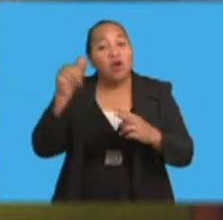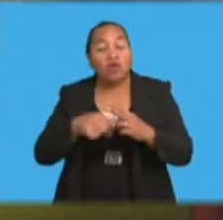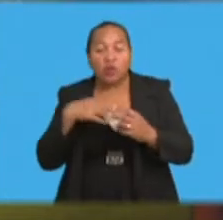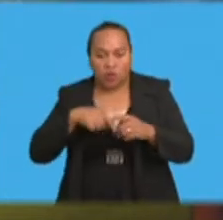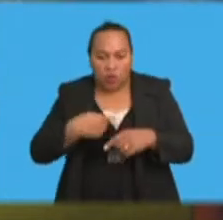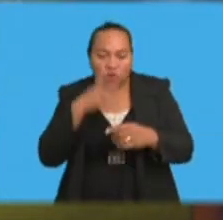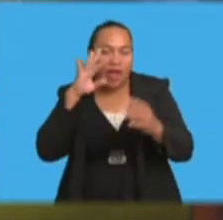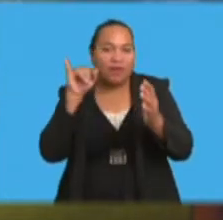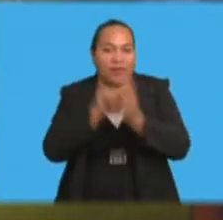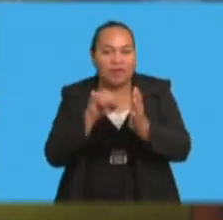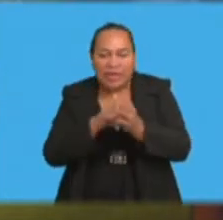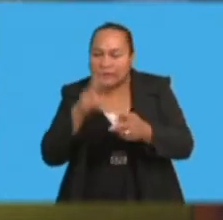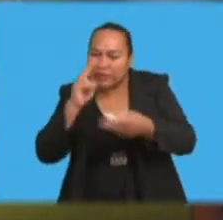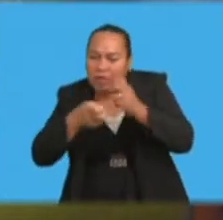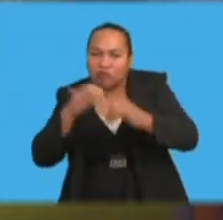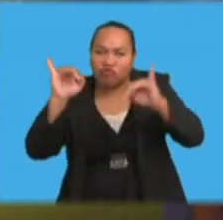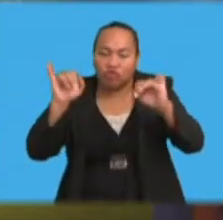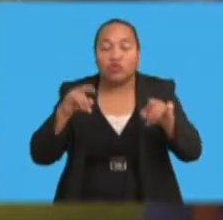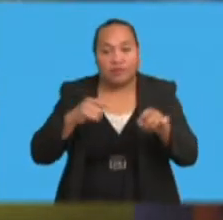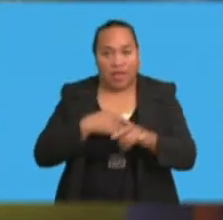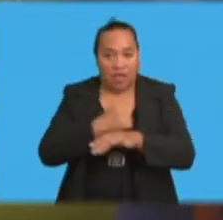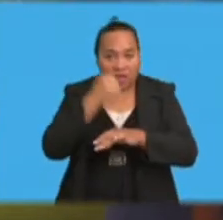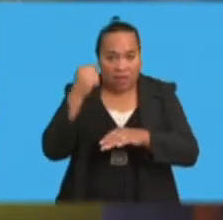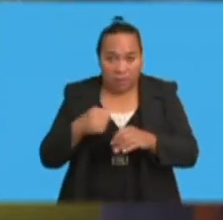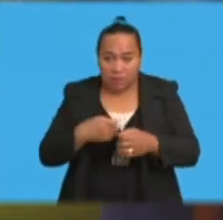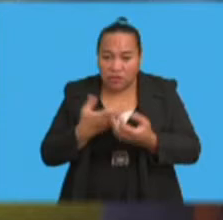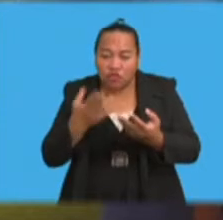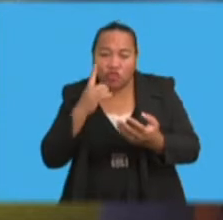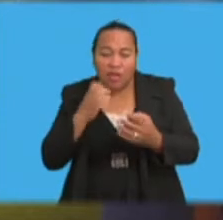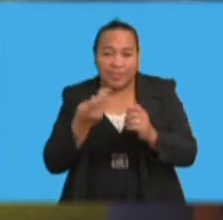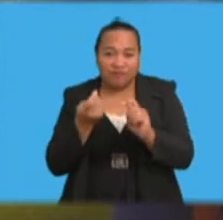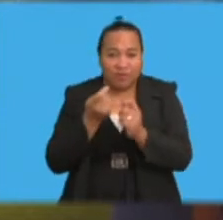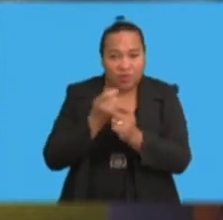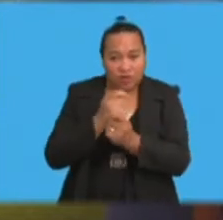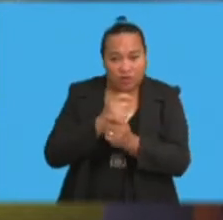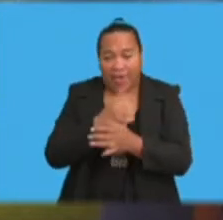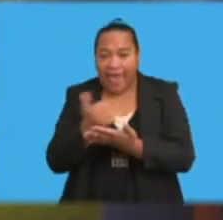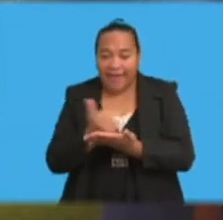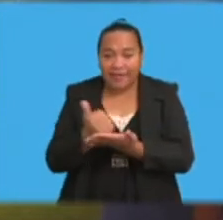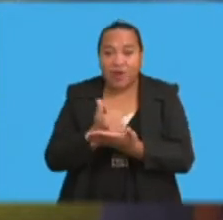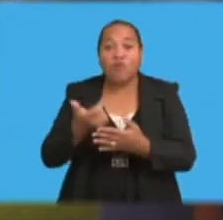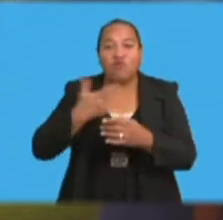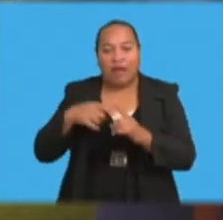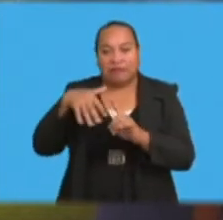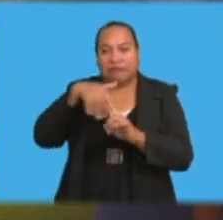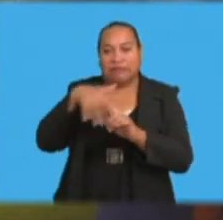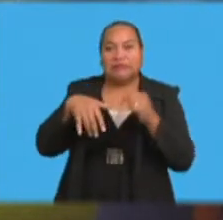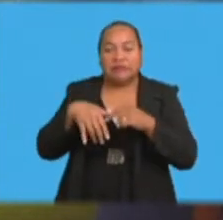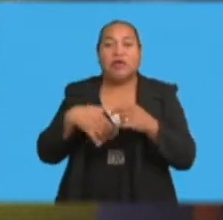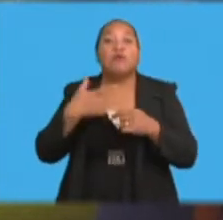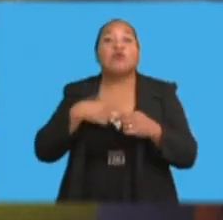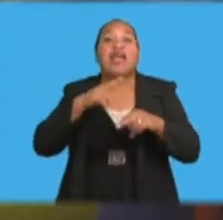identified and mitigated. Our commitment in undertaking such reform actions is underscored by the completion of the Fiji